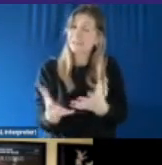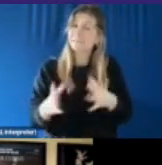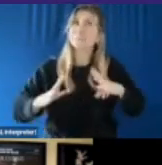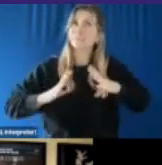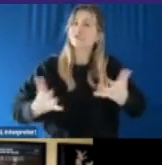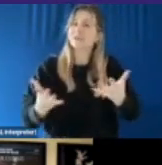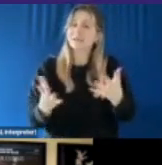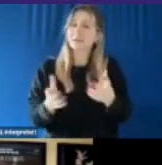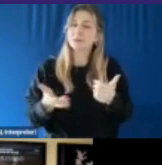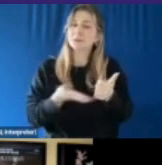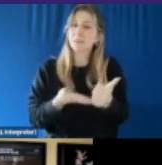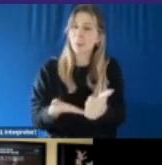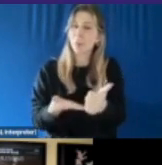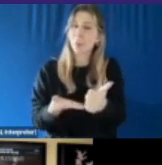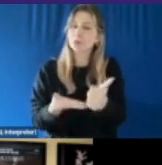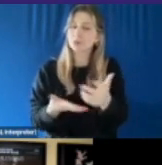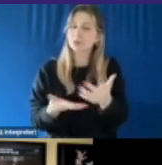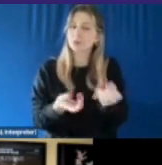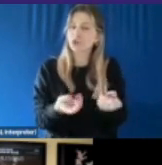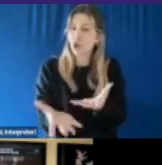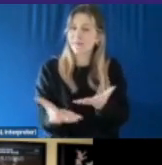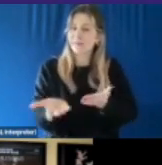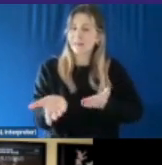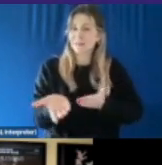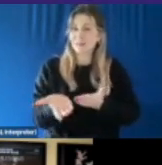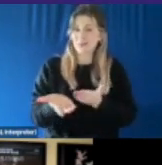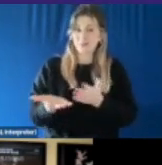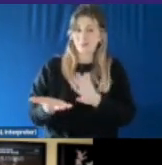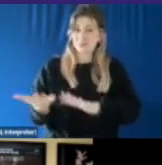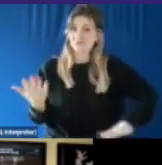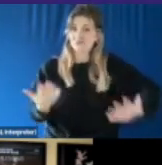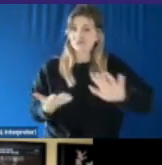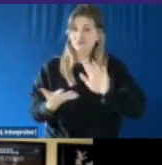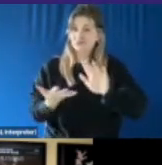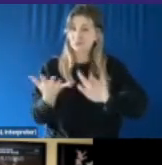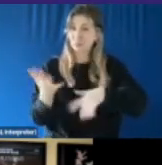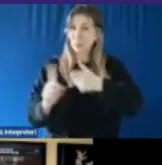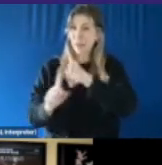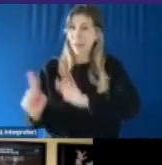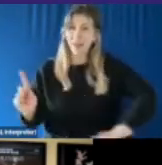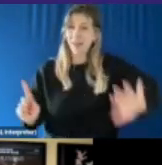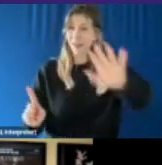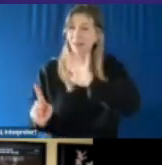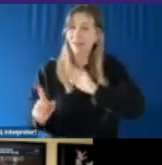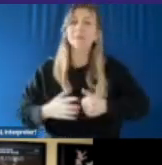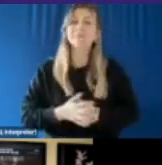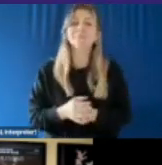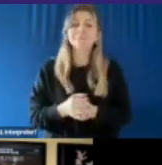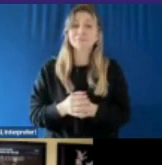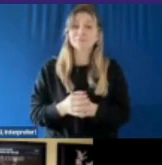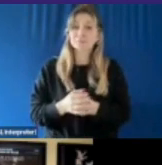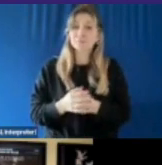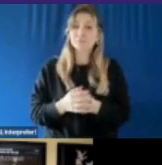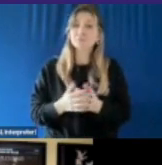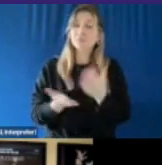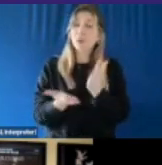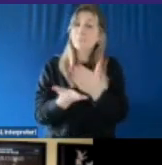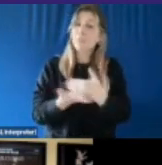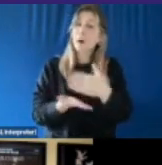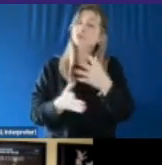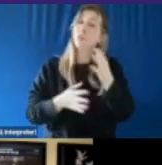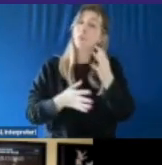in the cultural and creative sector in England. It's part of Arts Council England, and our job is to help and support the digital skills in our